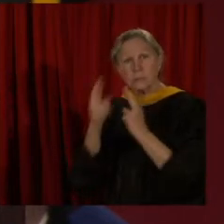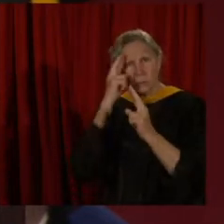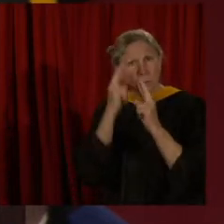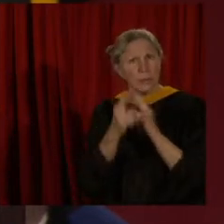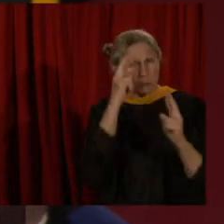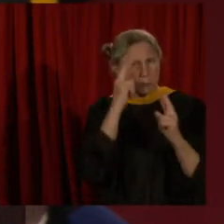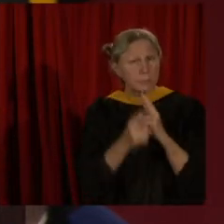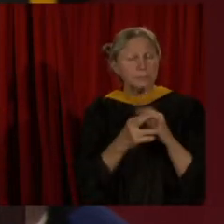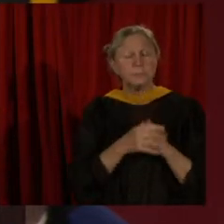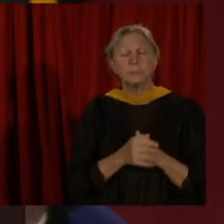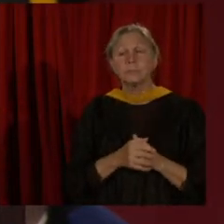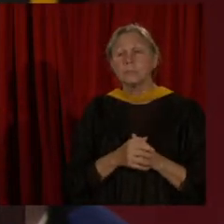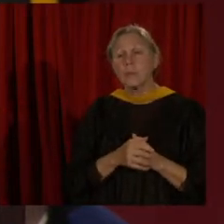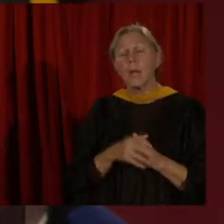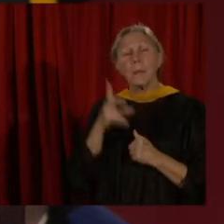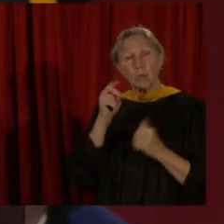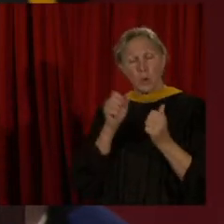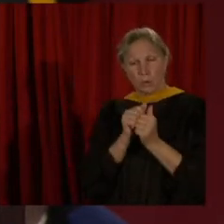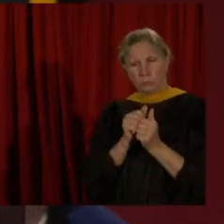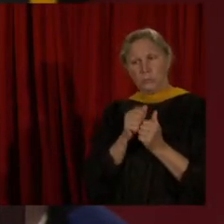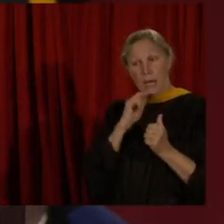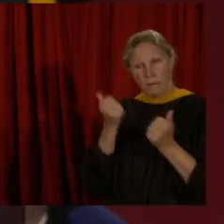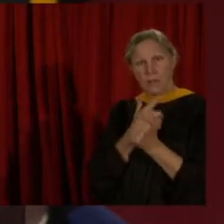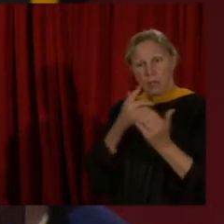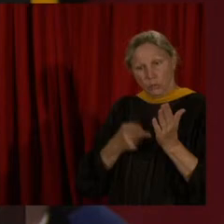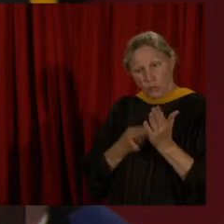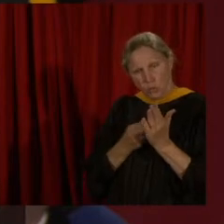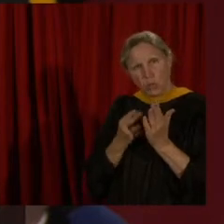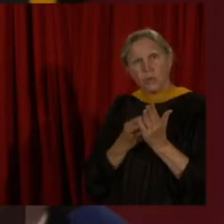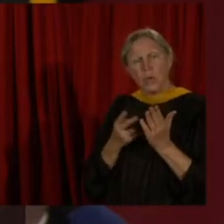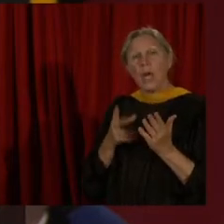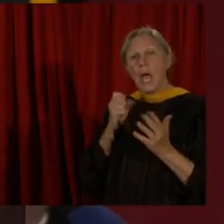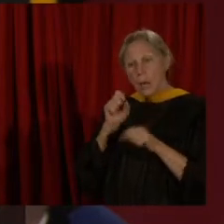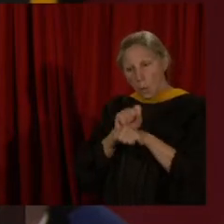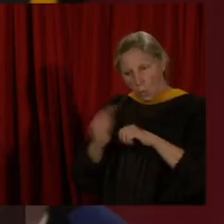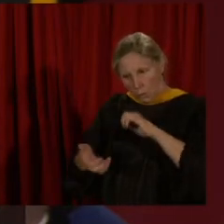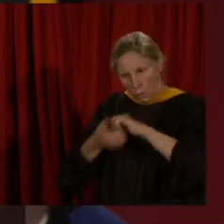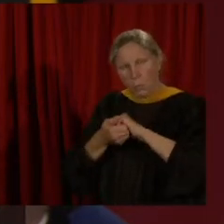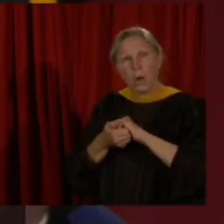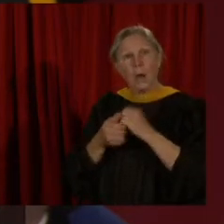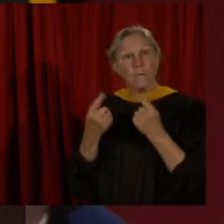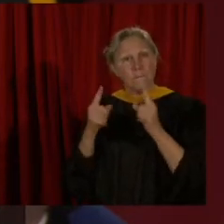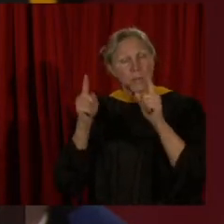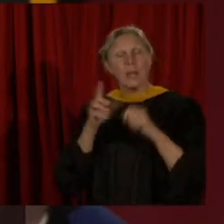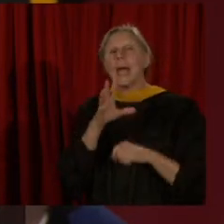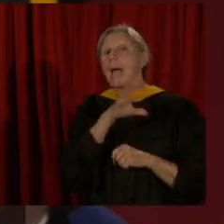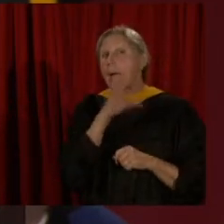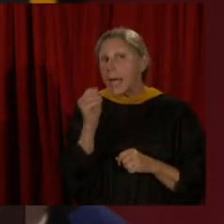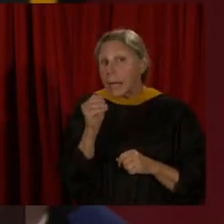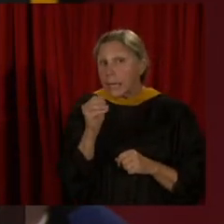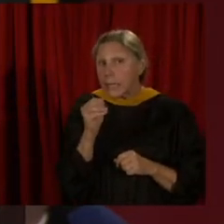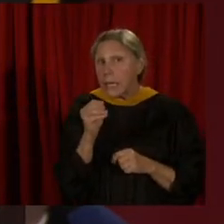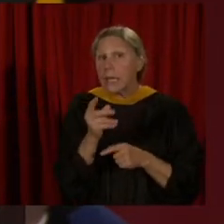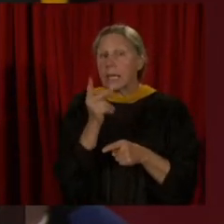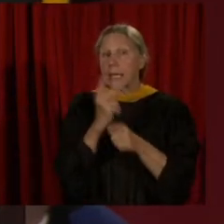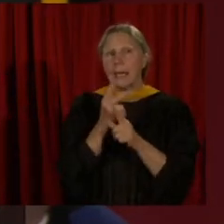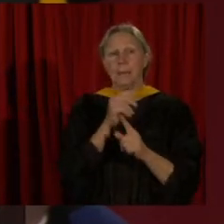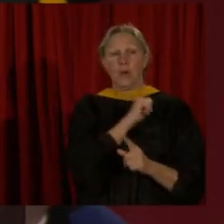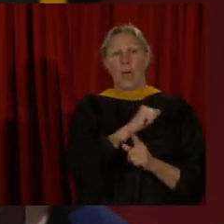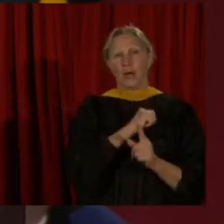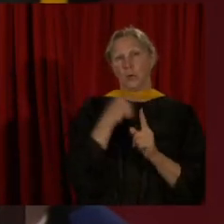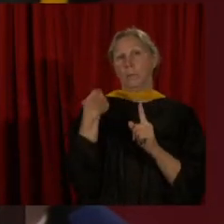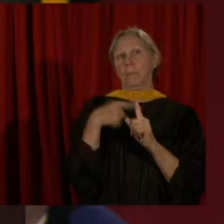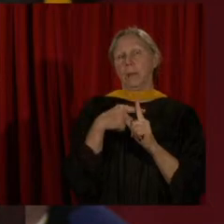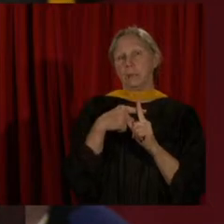respect, by acting with integrity, by collaborating effectively, and by keeping a positive